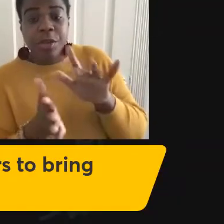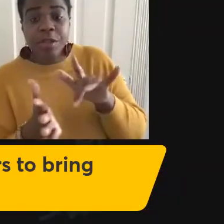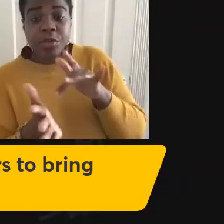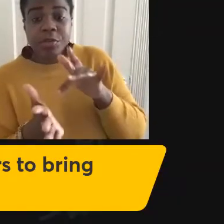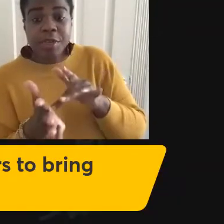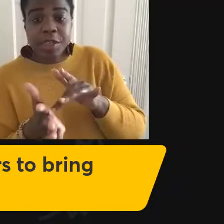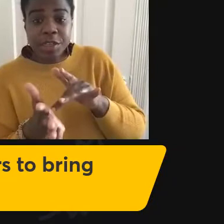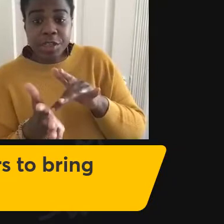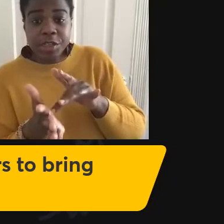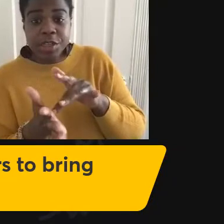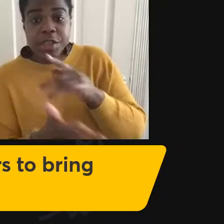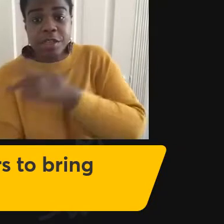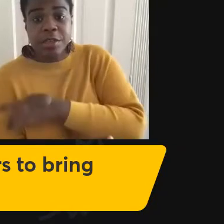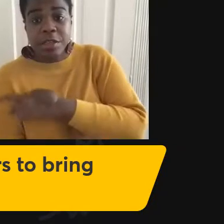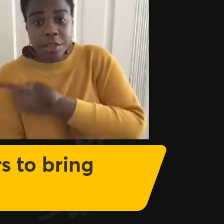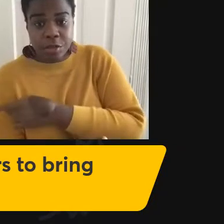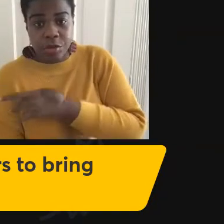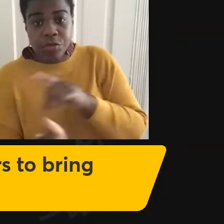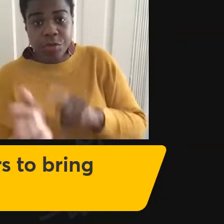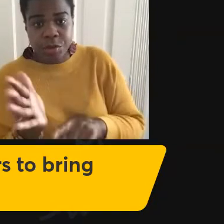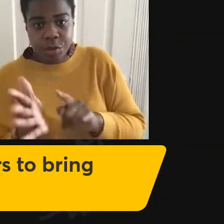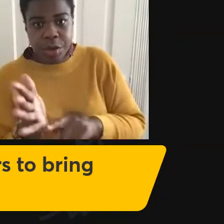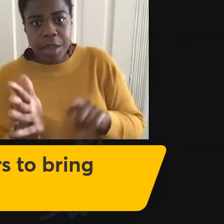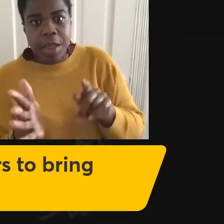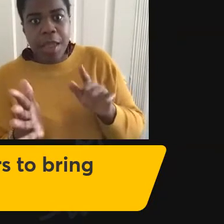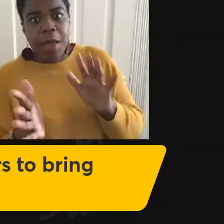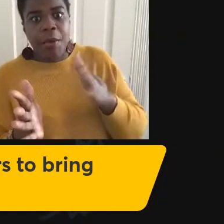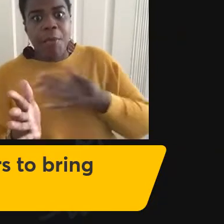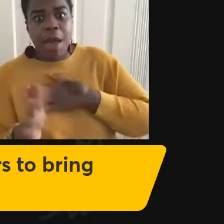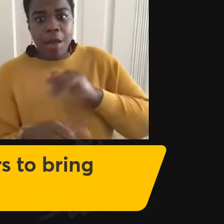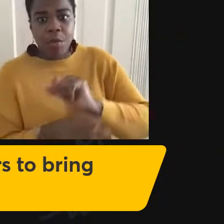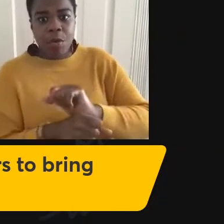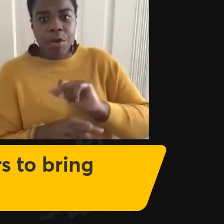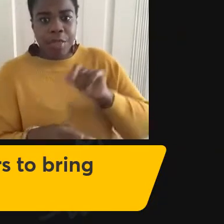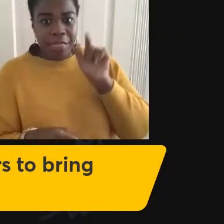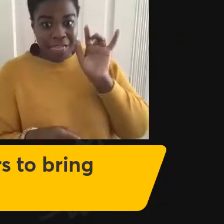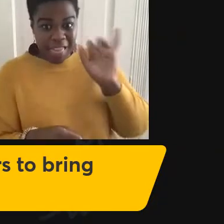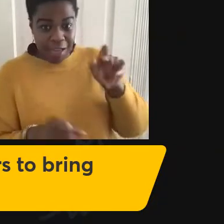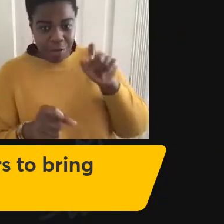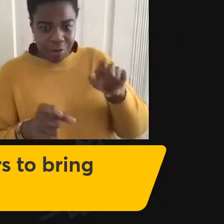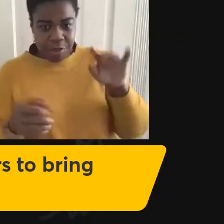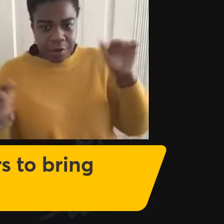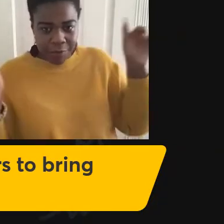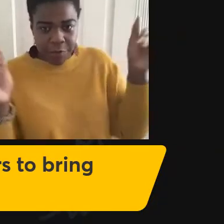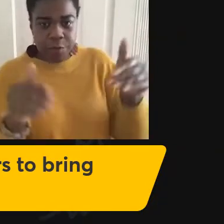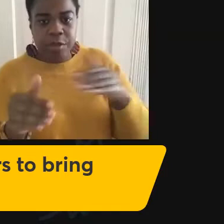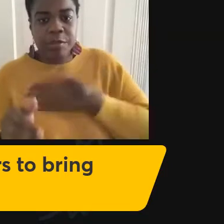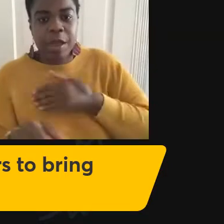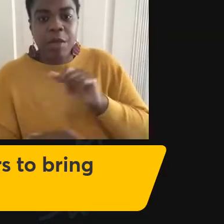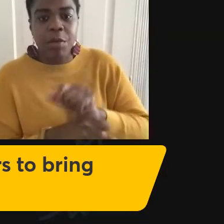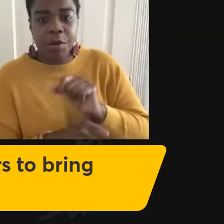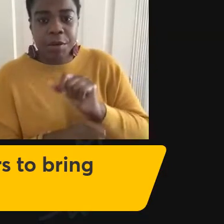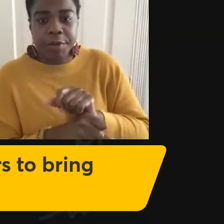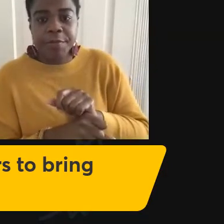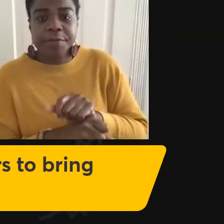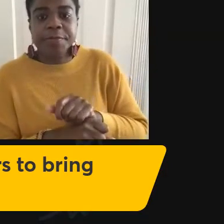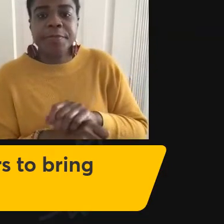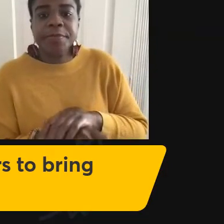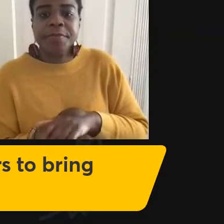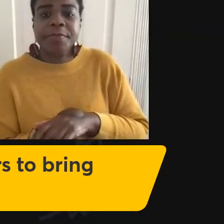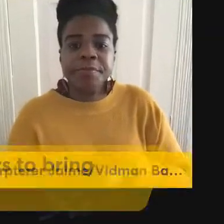so this question is really the focus of all my work. And one of the things that we do is